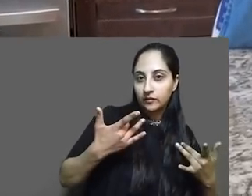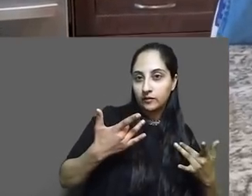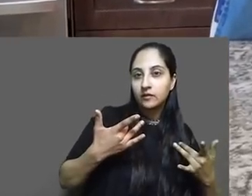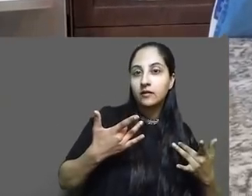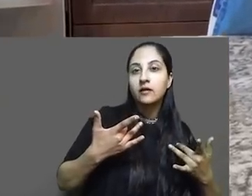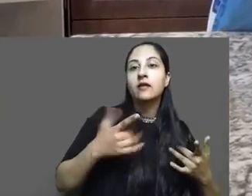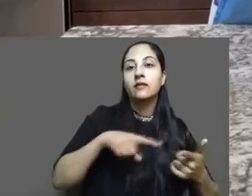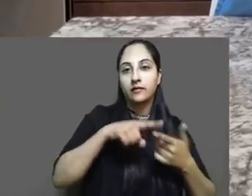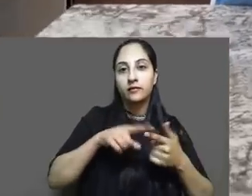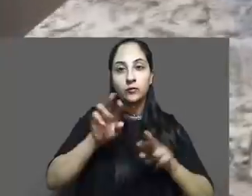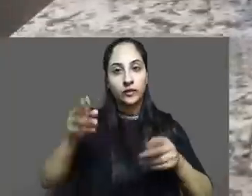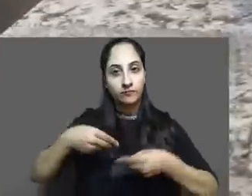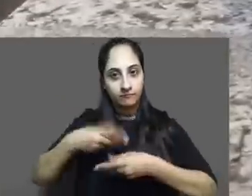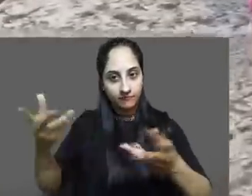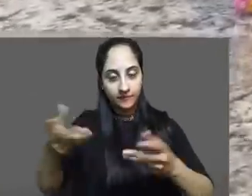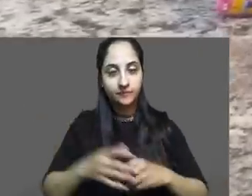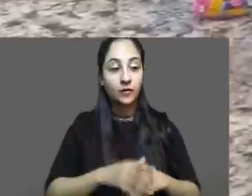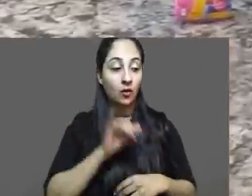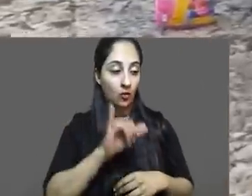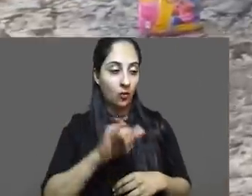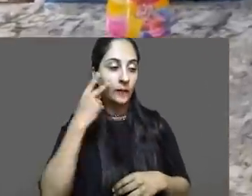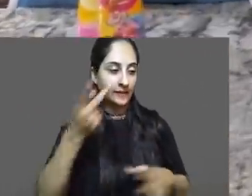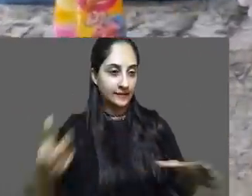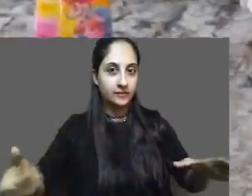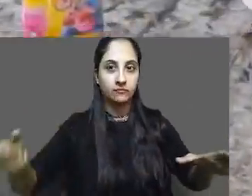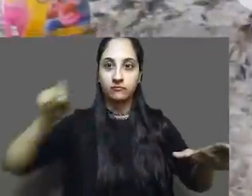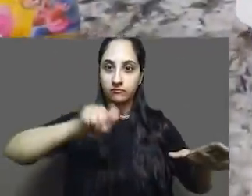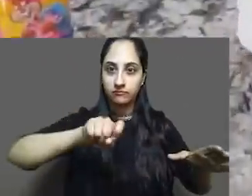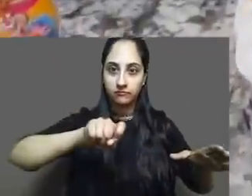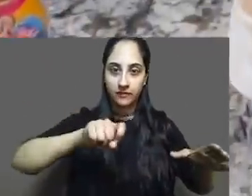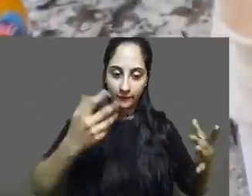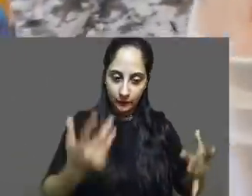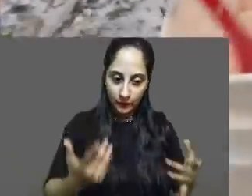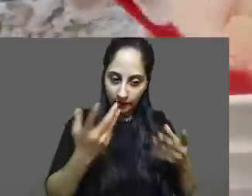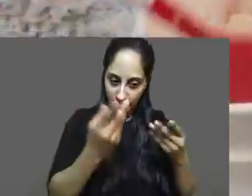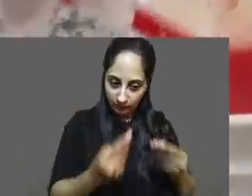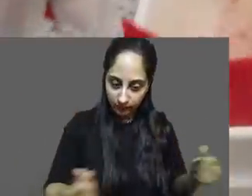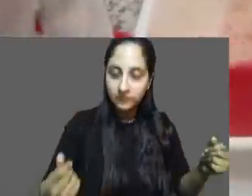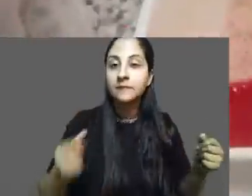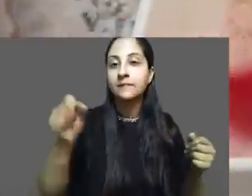melt, okay? Yes, it has to melt, so we need to put this in and let it stick.